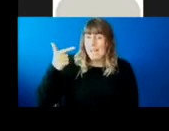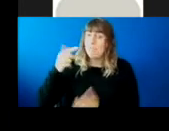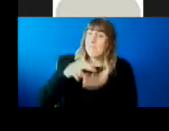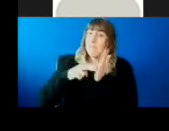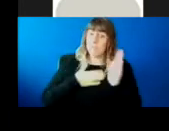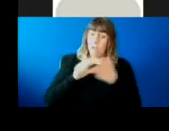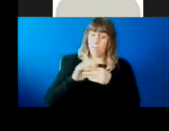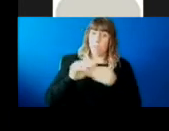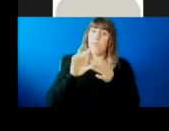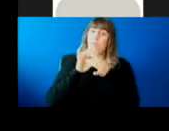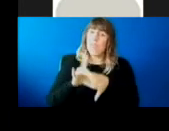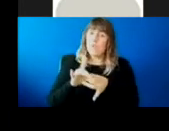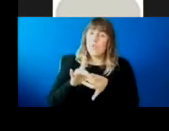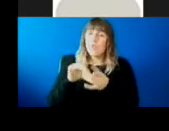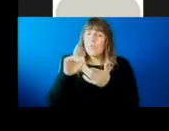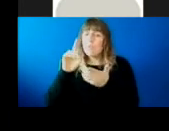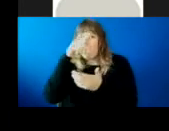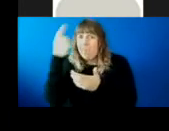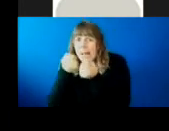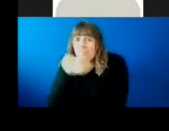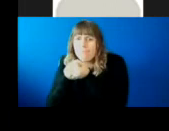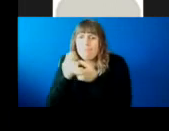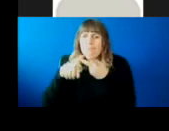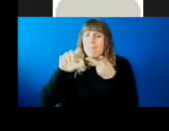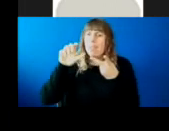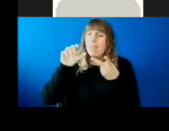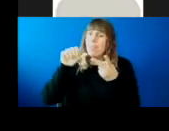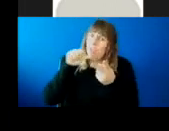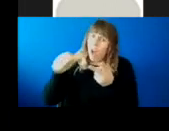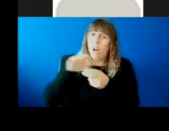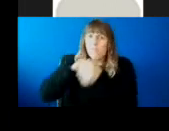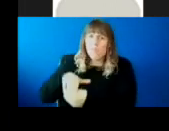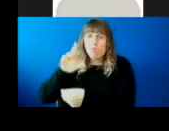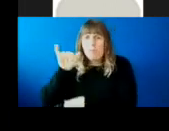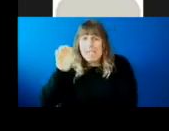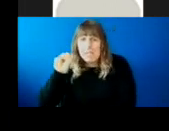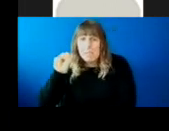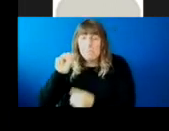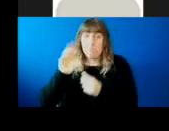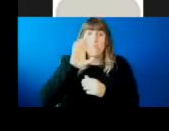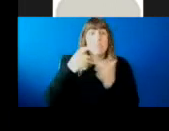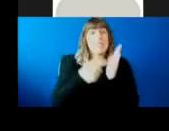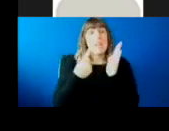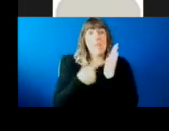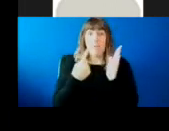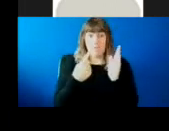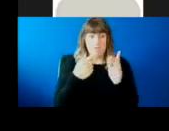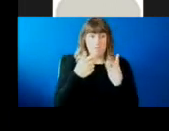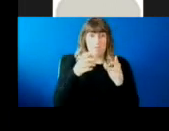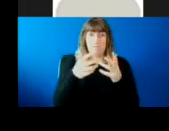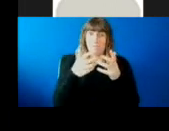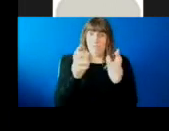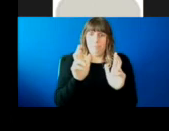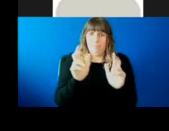anti-racism, what are some ways to make sure the algorithm doesn't bury our posts? Doesn't bury your